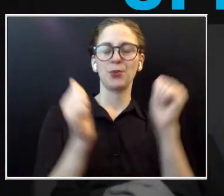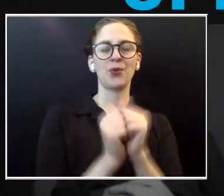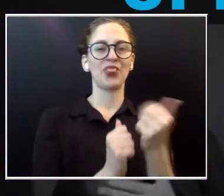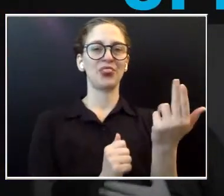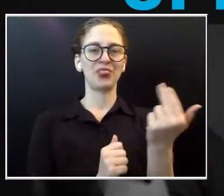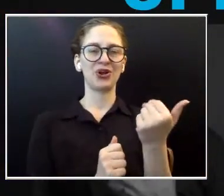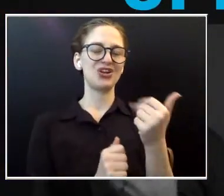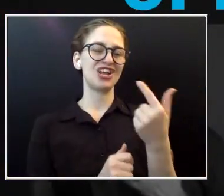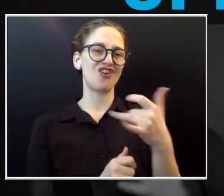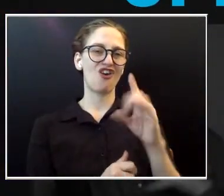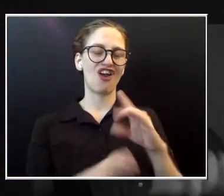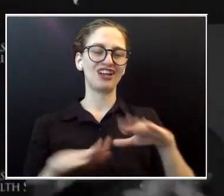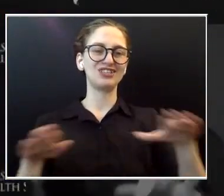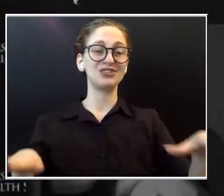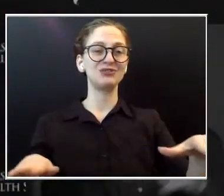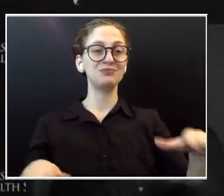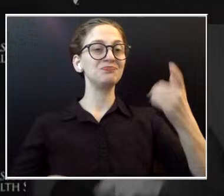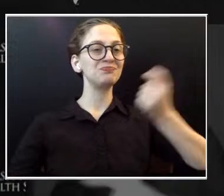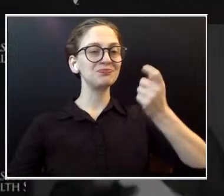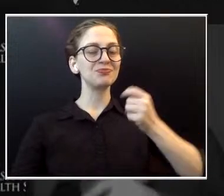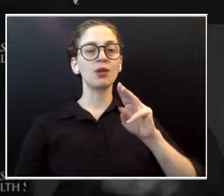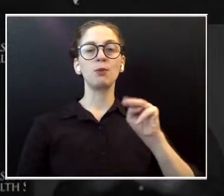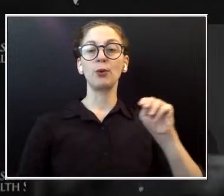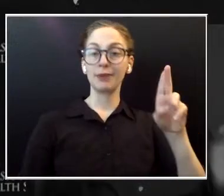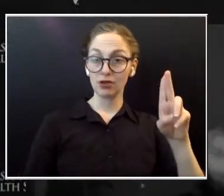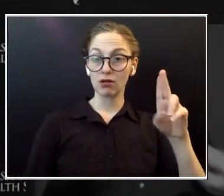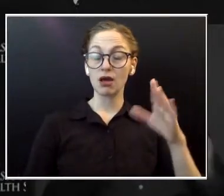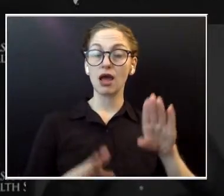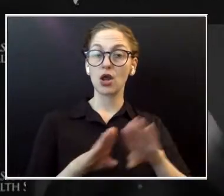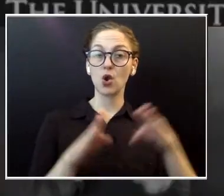Subscribe to our morning medical update and open mics with